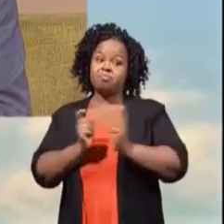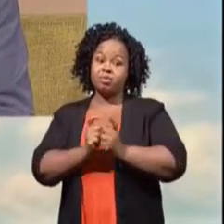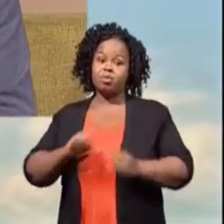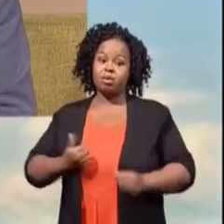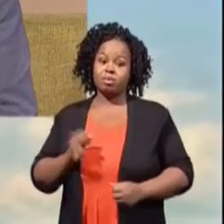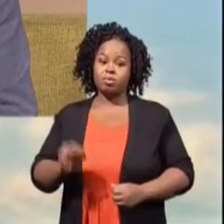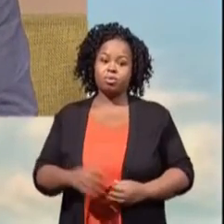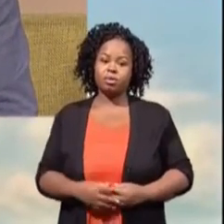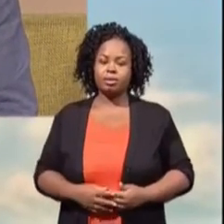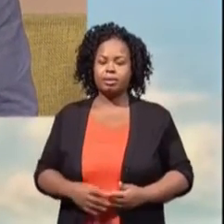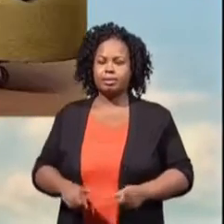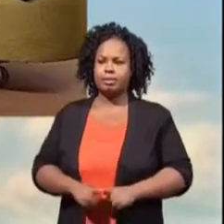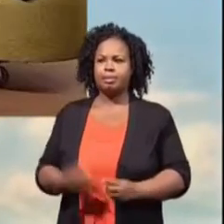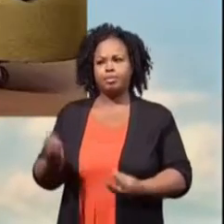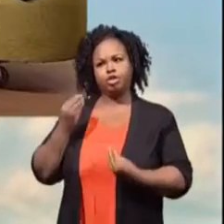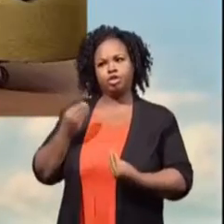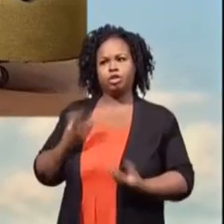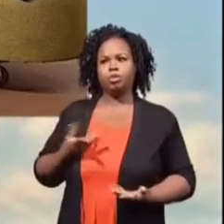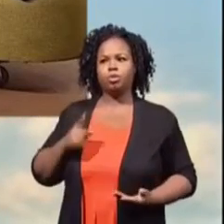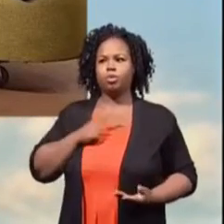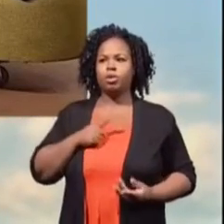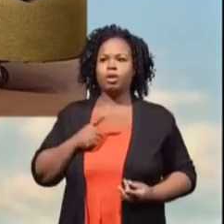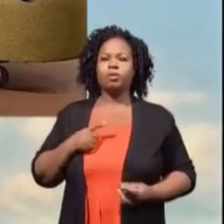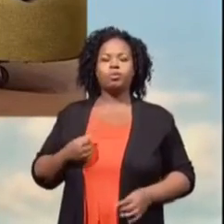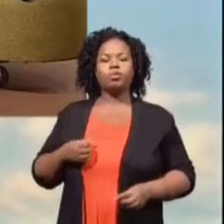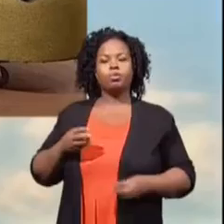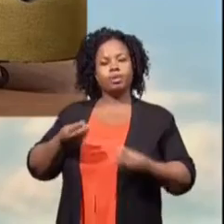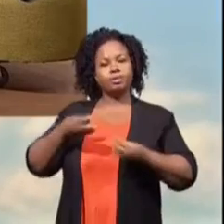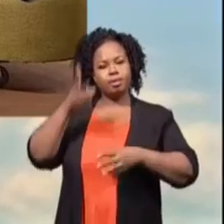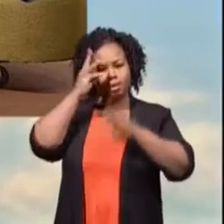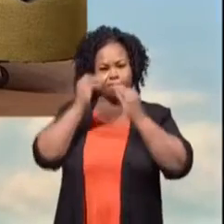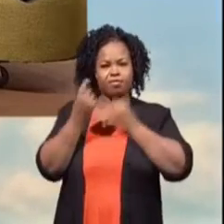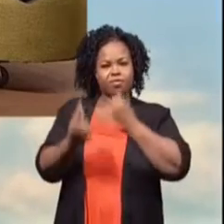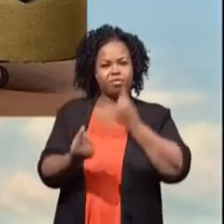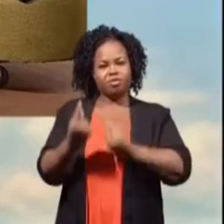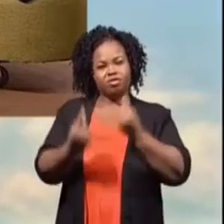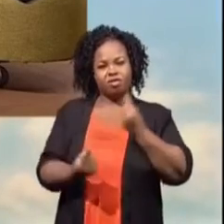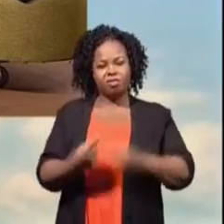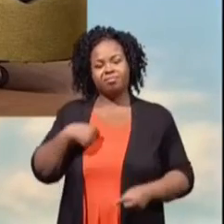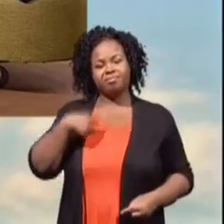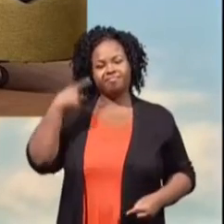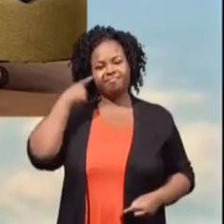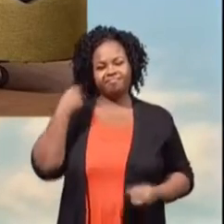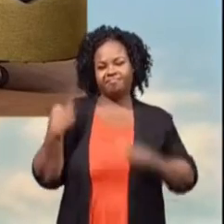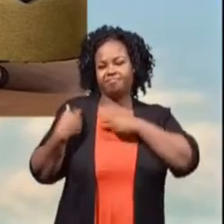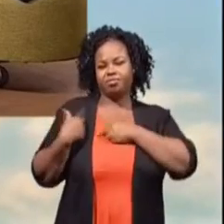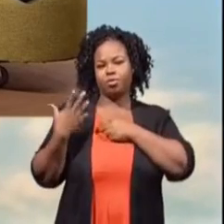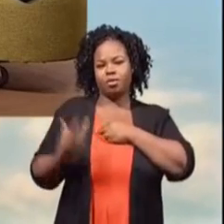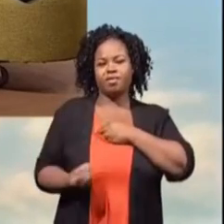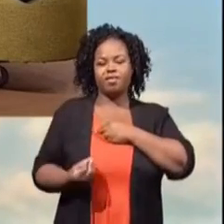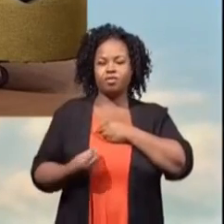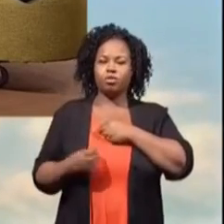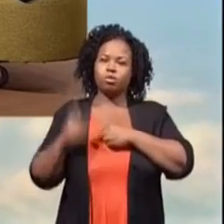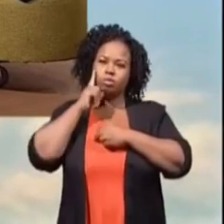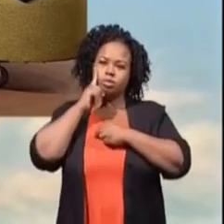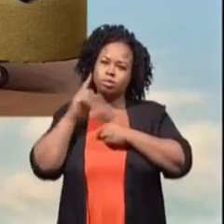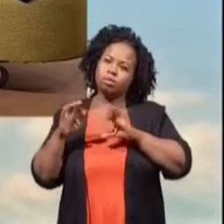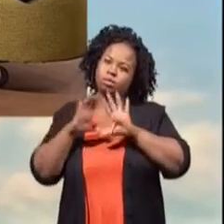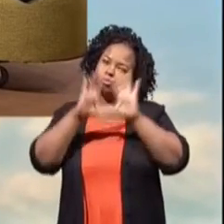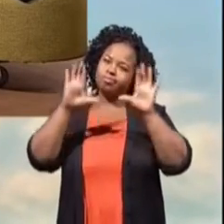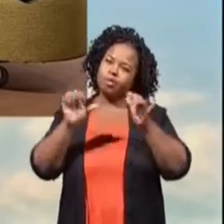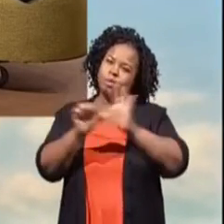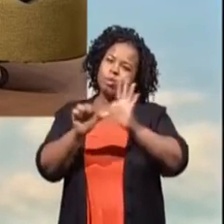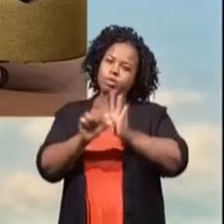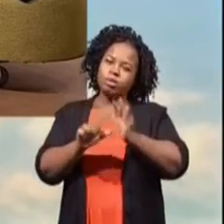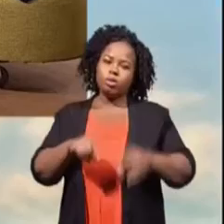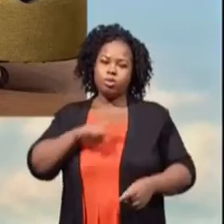okushadile ngifuna ukumita sonke yeah siyafundisana sonke you know I think it's in a responsibility yokubheka the